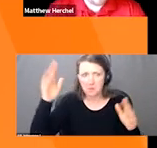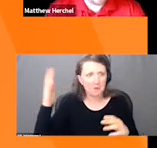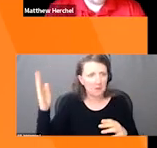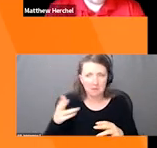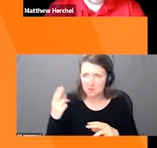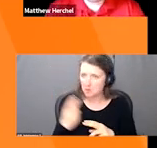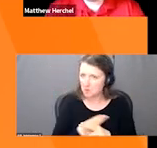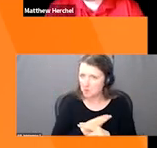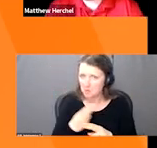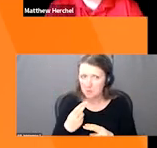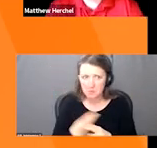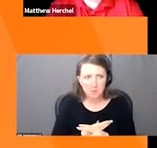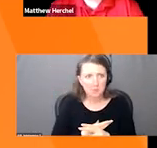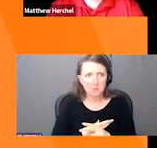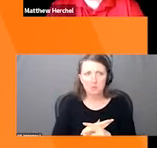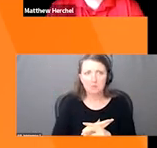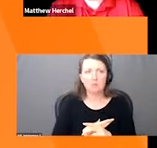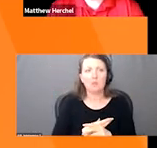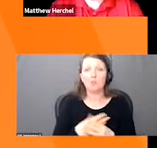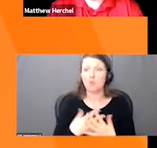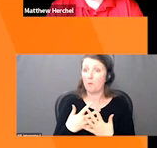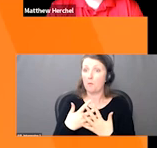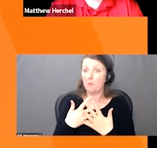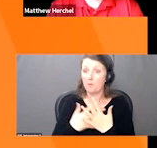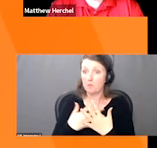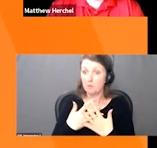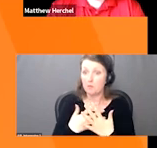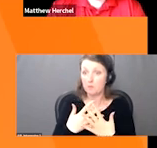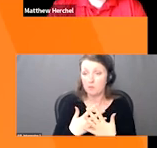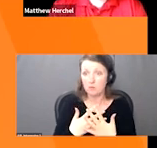They are where I spend the most of my time.